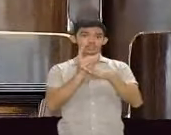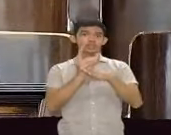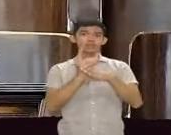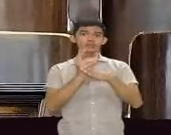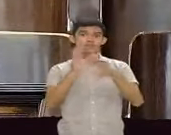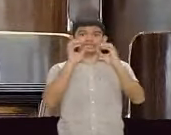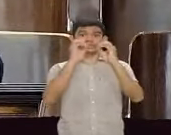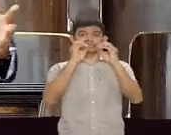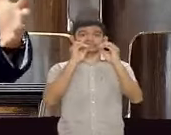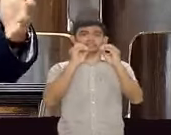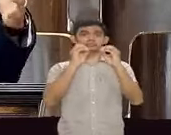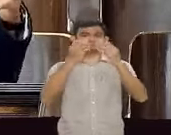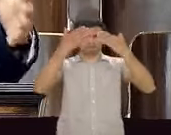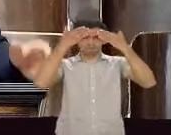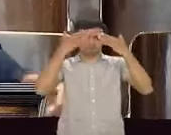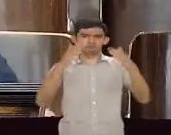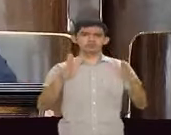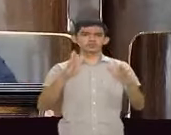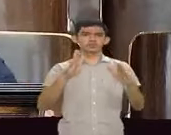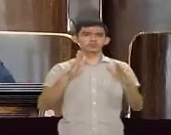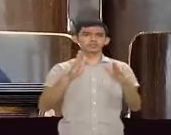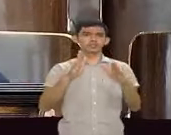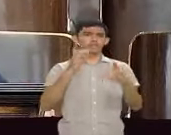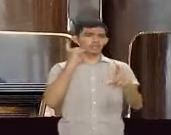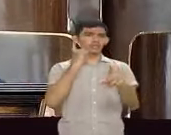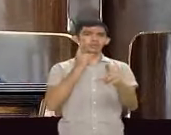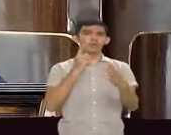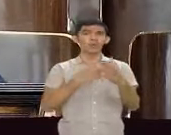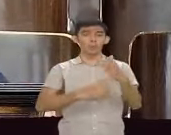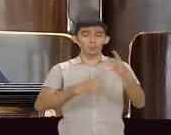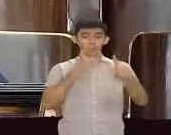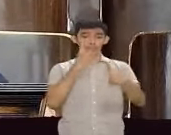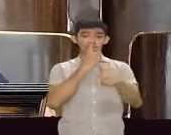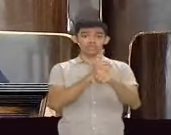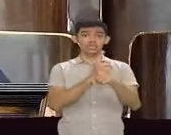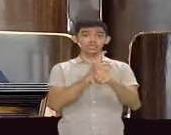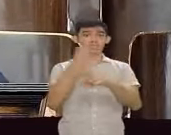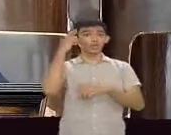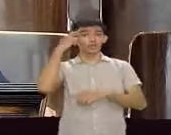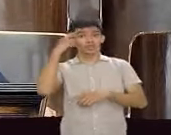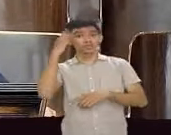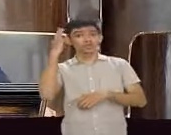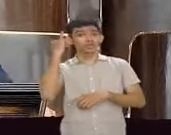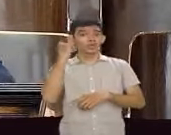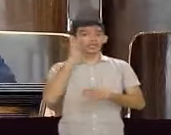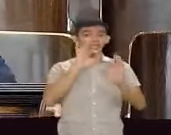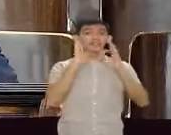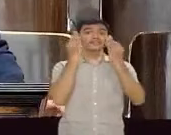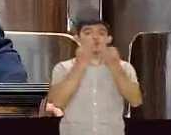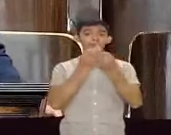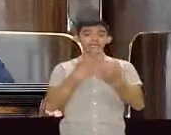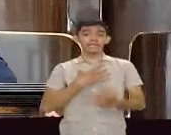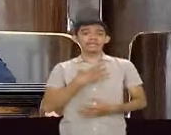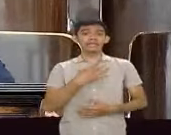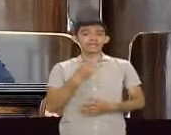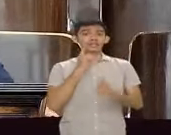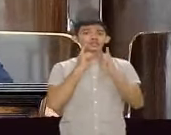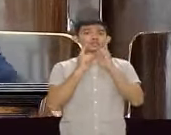not know, the Bible is silent, the exact reason why Jesus' family wanted to talk to him at that particular